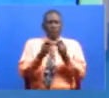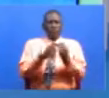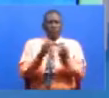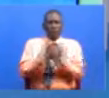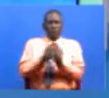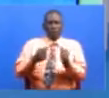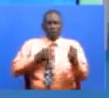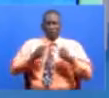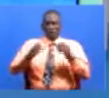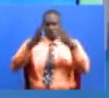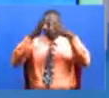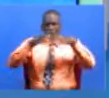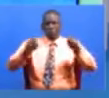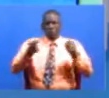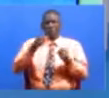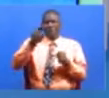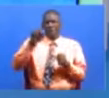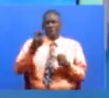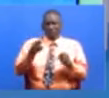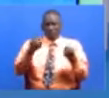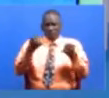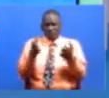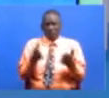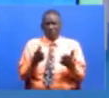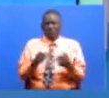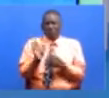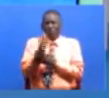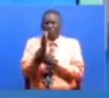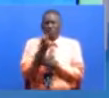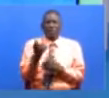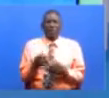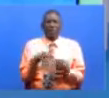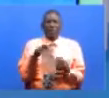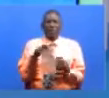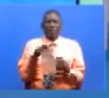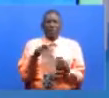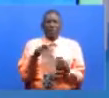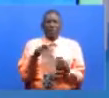Kagame will be on NTV tonight on Thursday, so save the date.